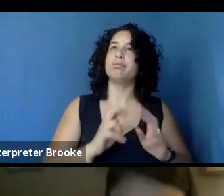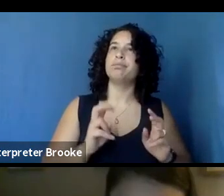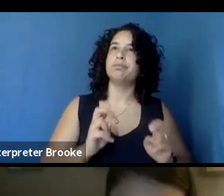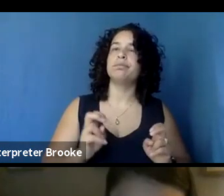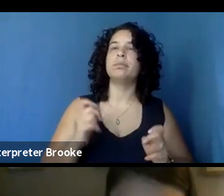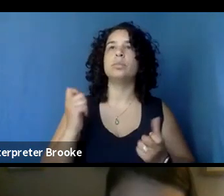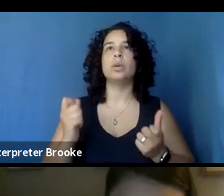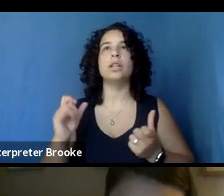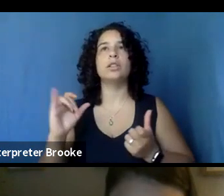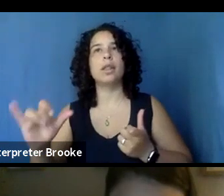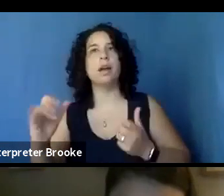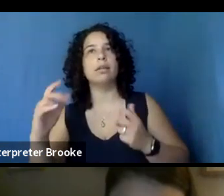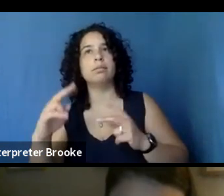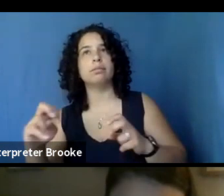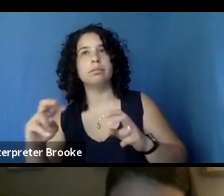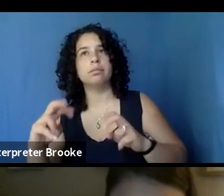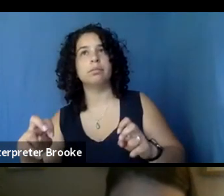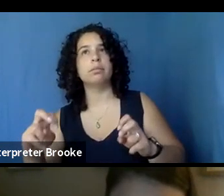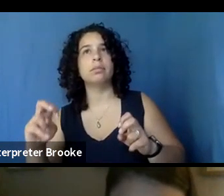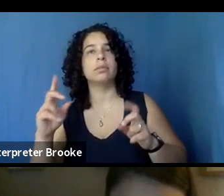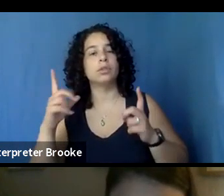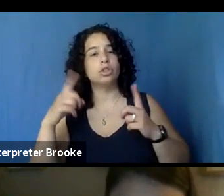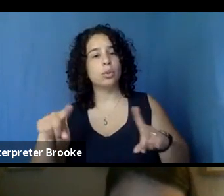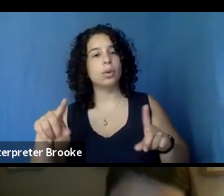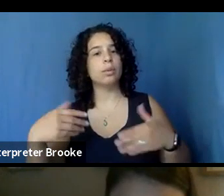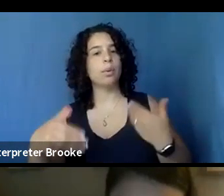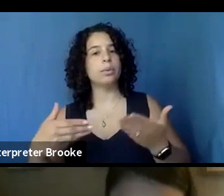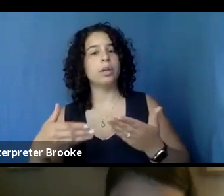I was doing that, I was thinking,